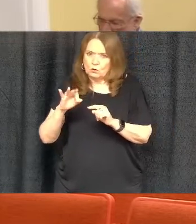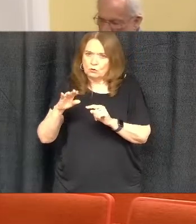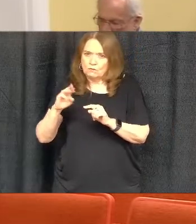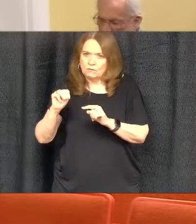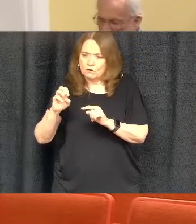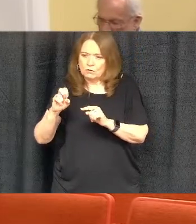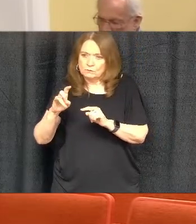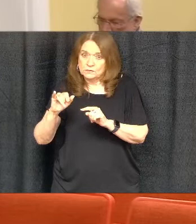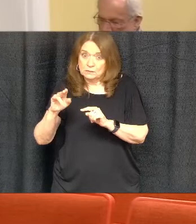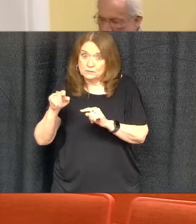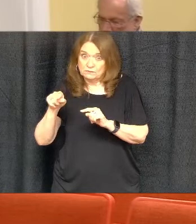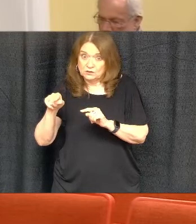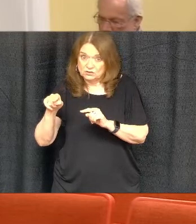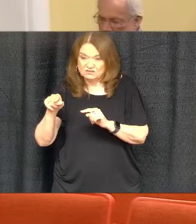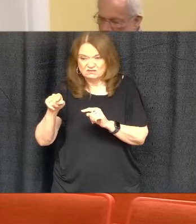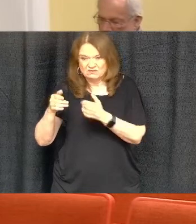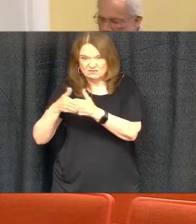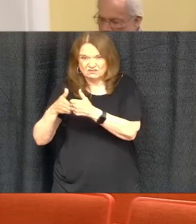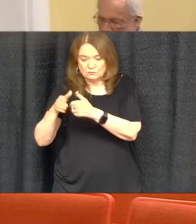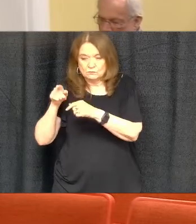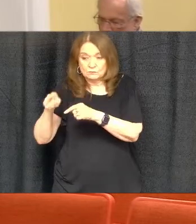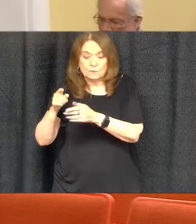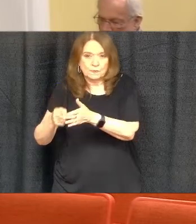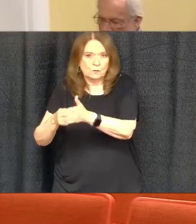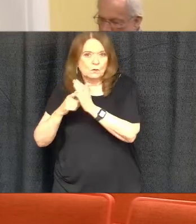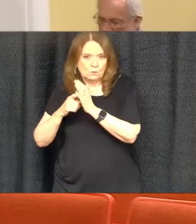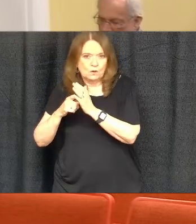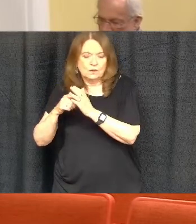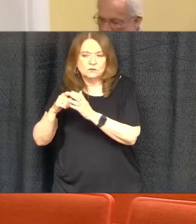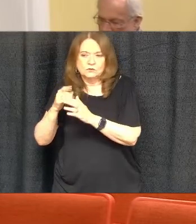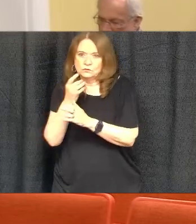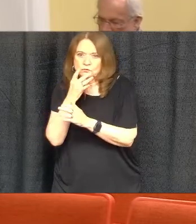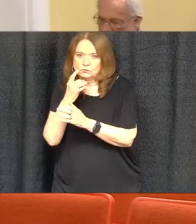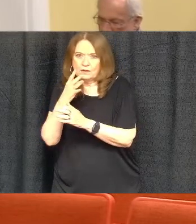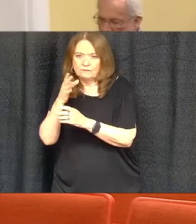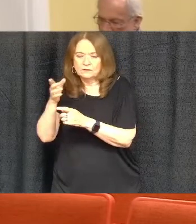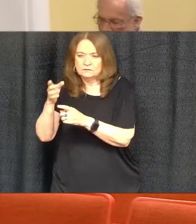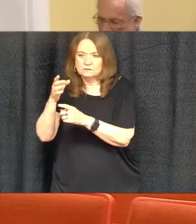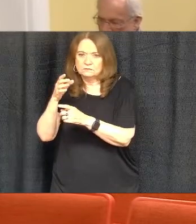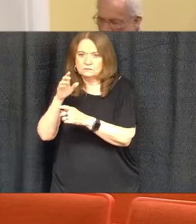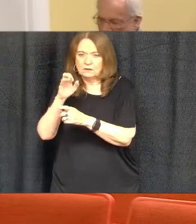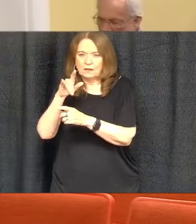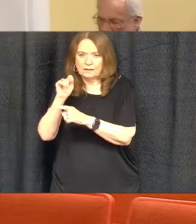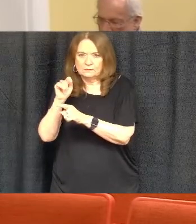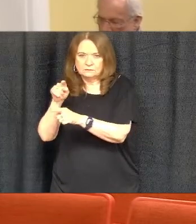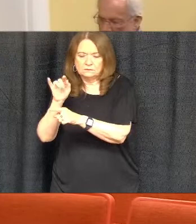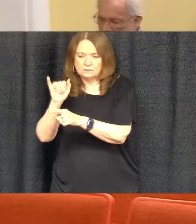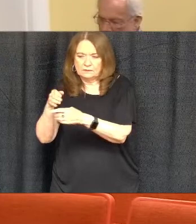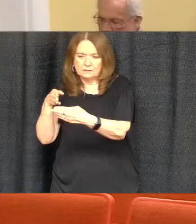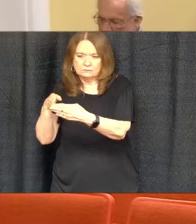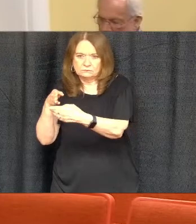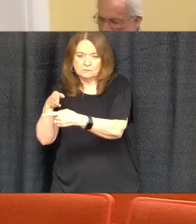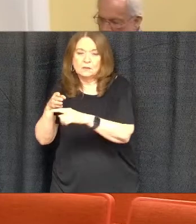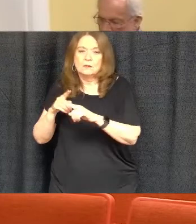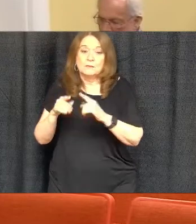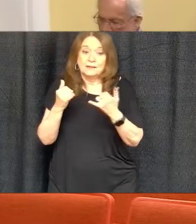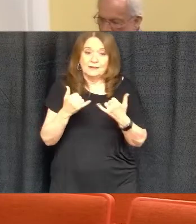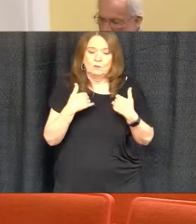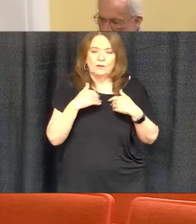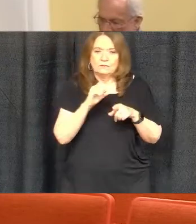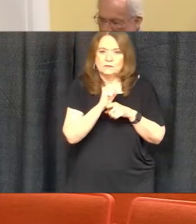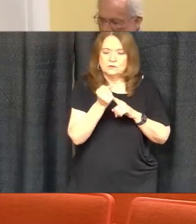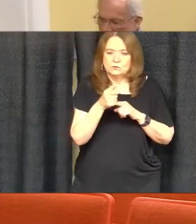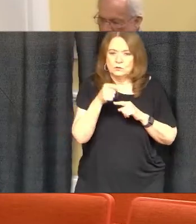also required to do the traffic signal at 101st and Pea Ridge Road. What we have here is a situation where